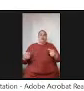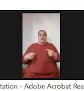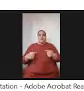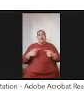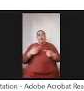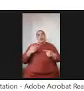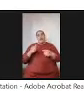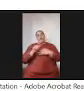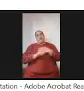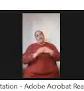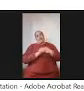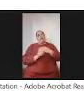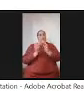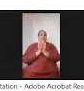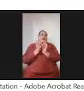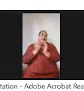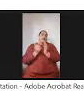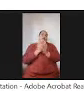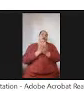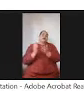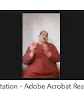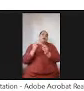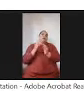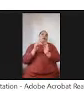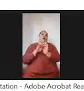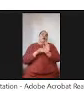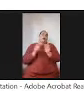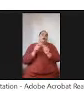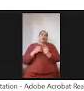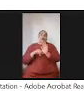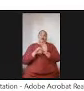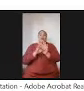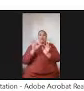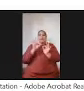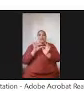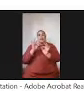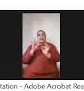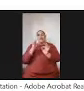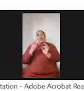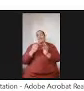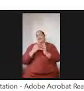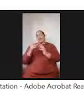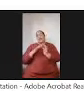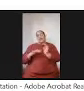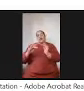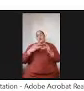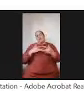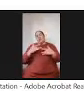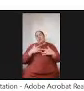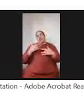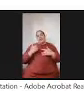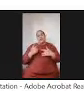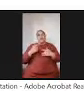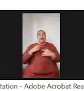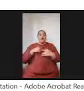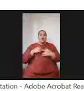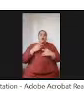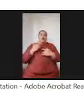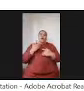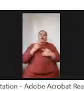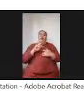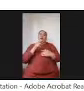monthly meetings with sub-program managers to identify specifically if there is any areas of concern where there are either slow